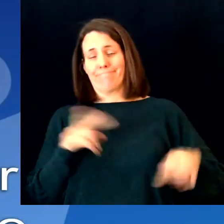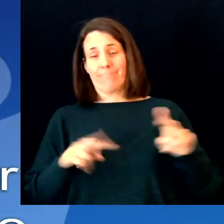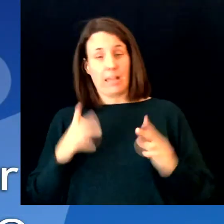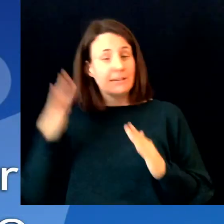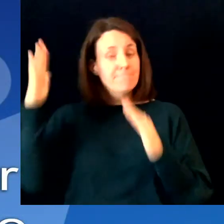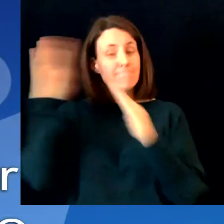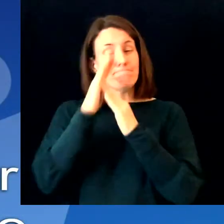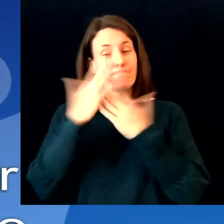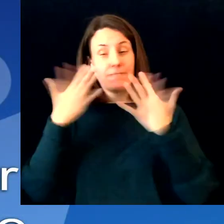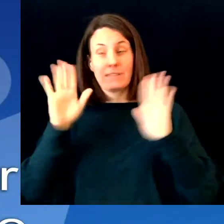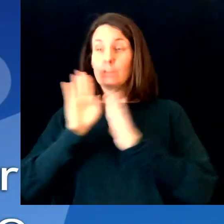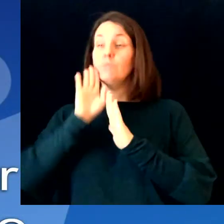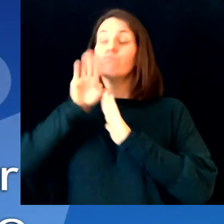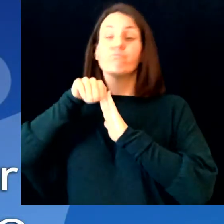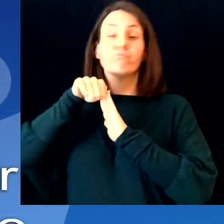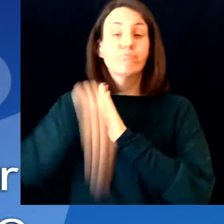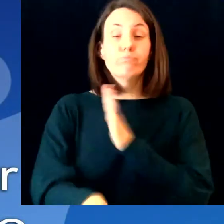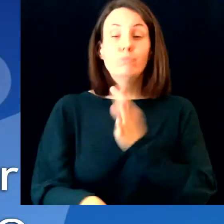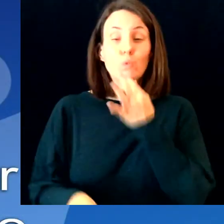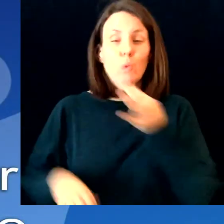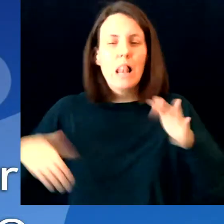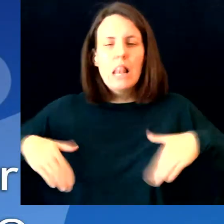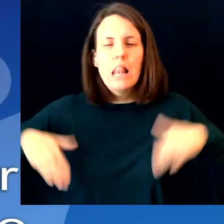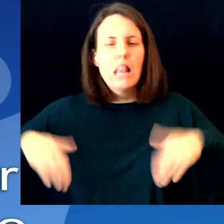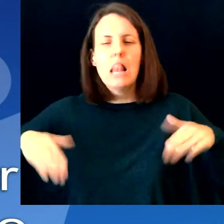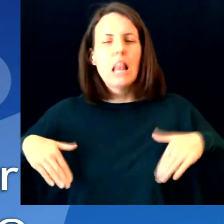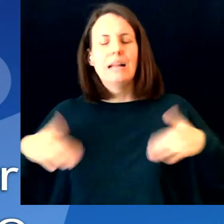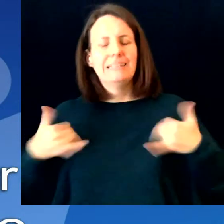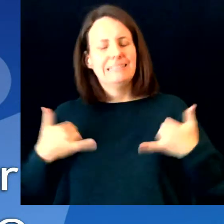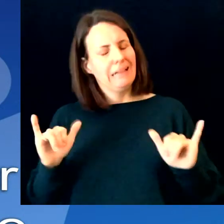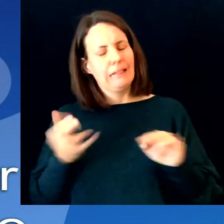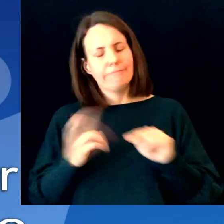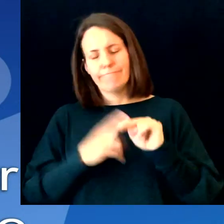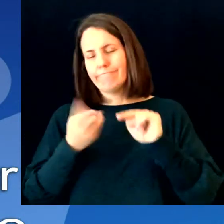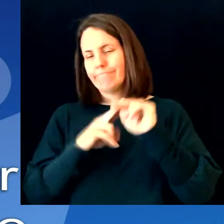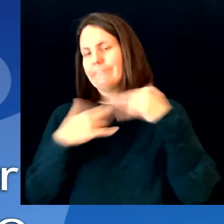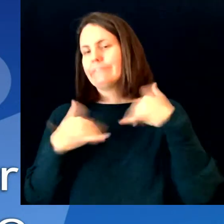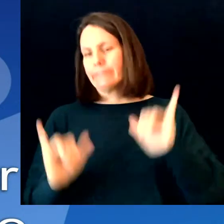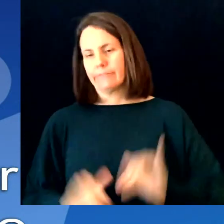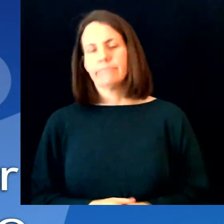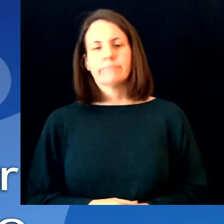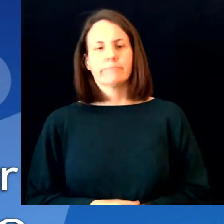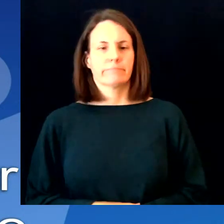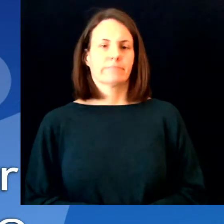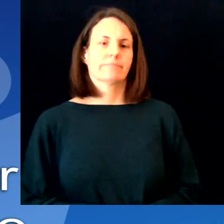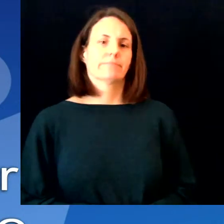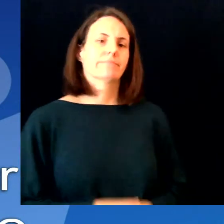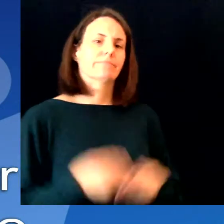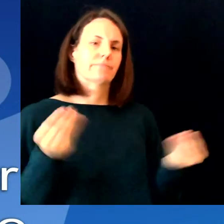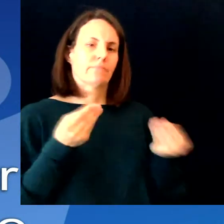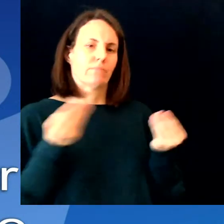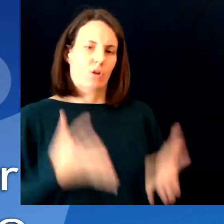Thank you. Now to Drew Sutherland from WSAW-TV in Wausau. Drew?